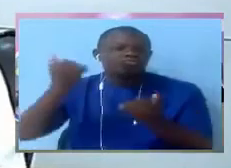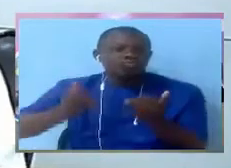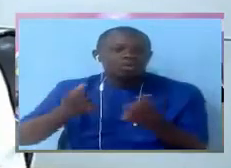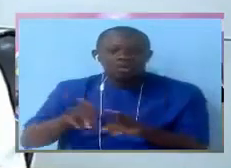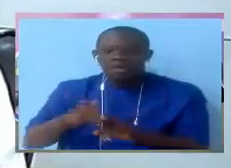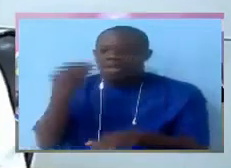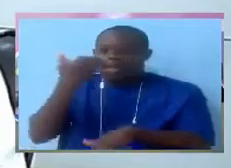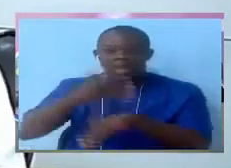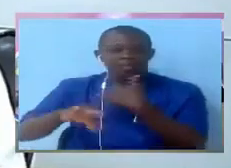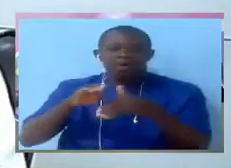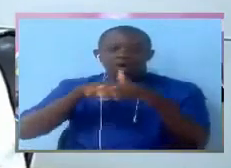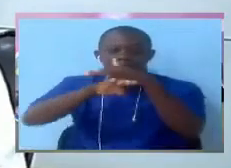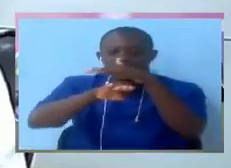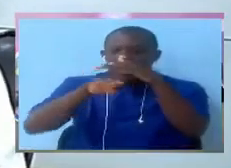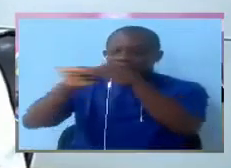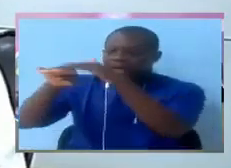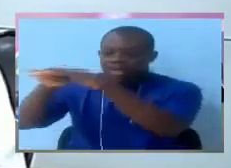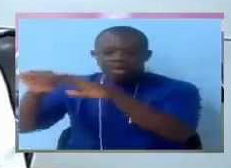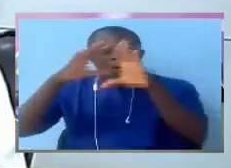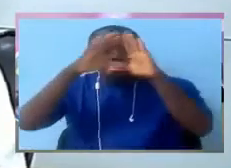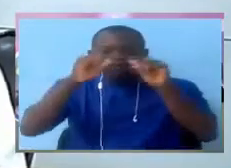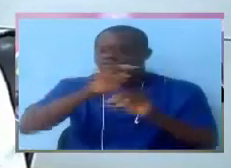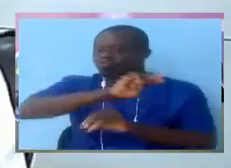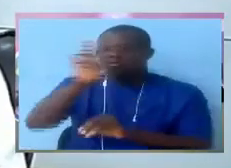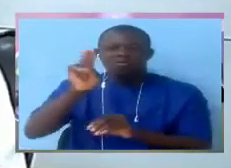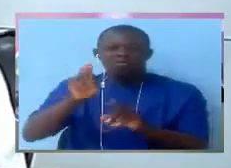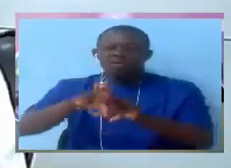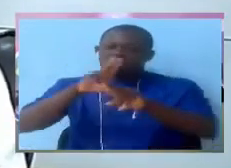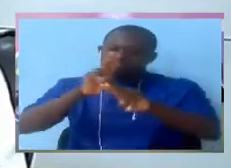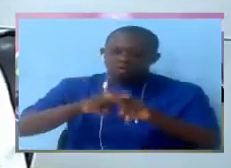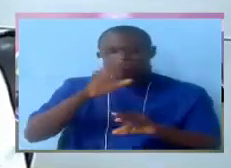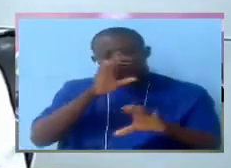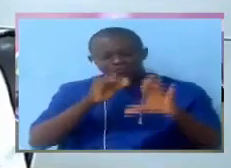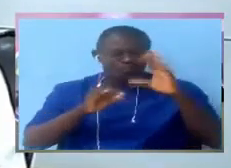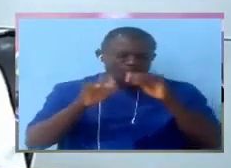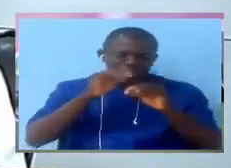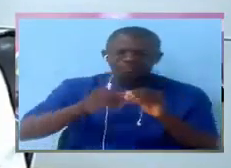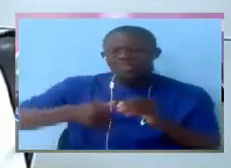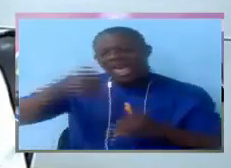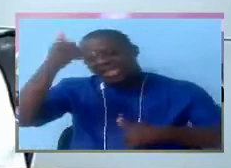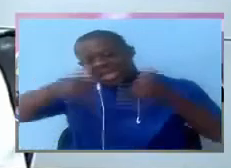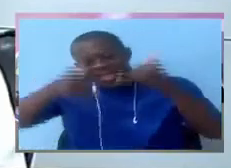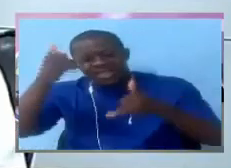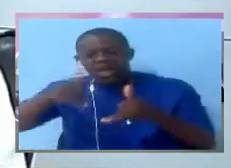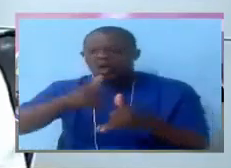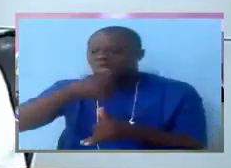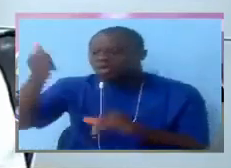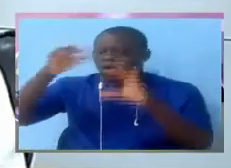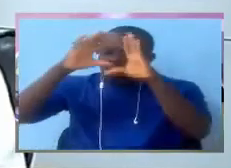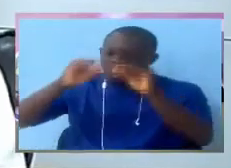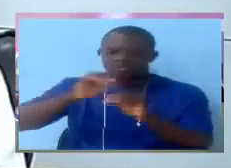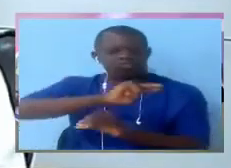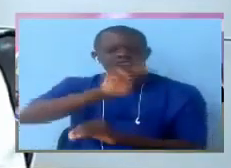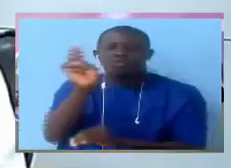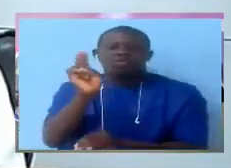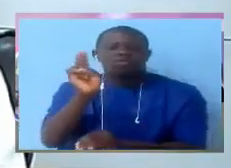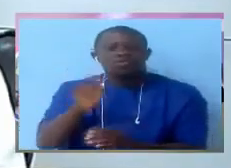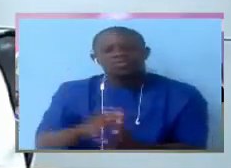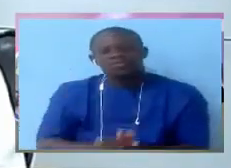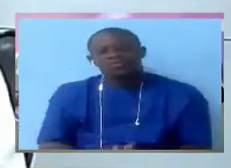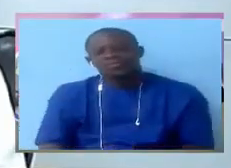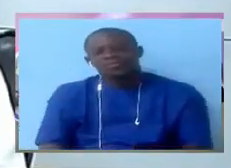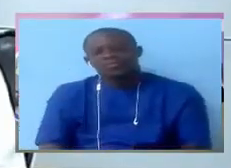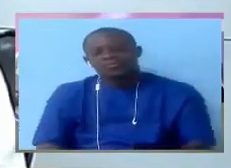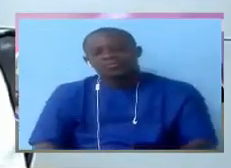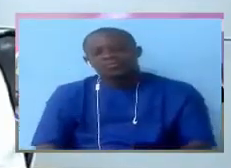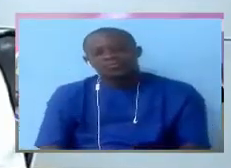office dun dem analysis dun dem benen office tok di waxtan ordinaire ataya yoy nonu. We don't go to any office, we don't go to analysis or any other